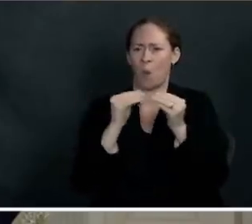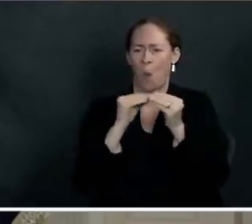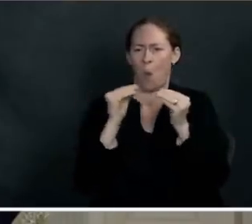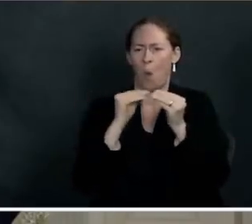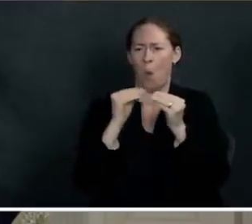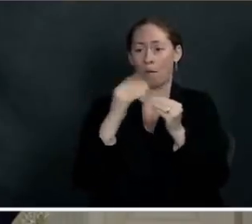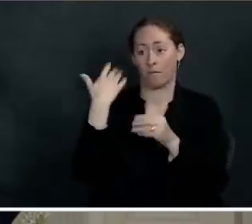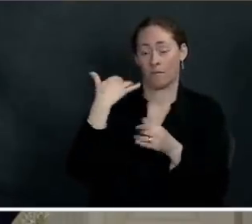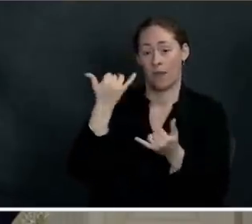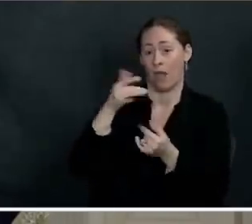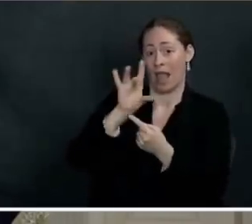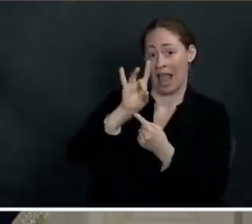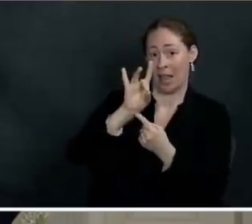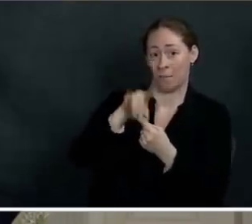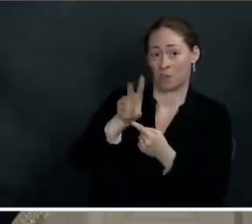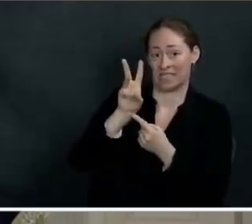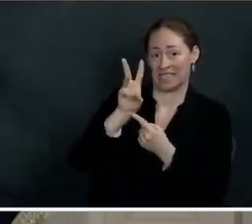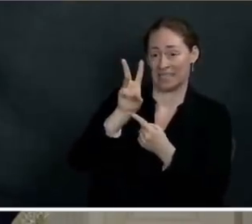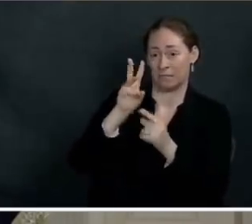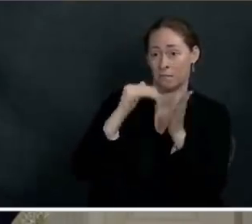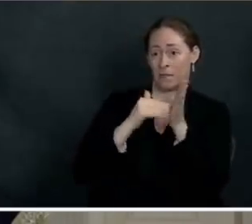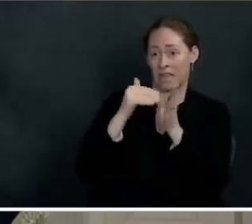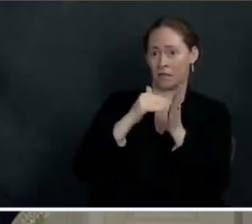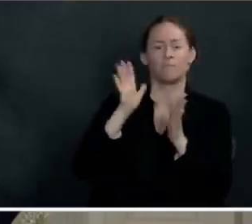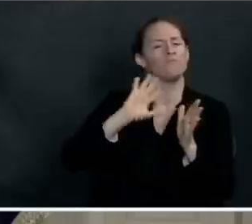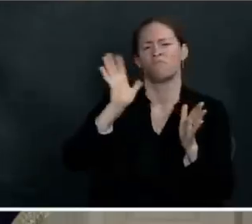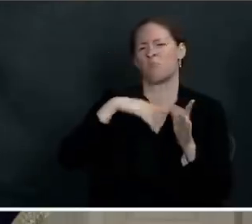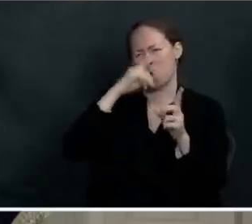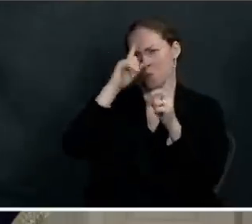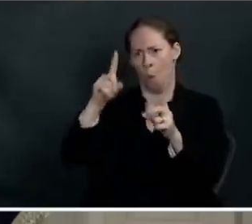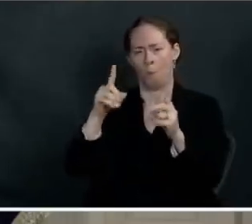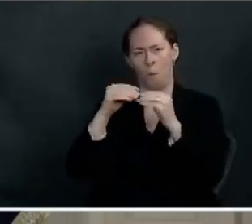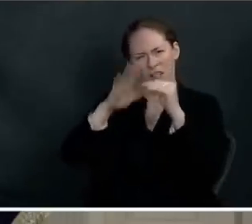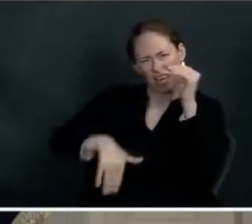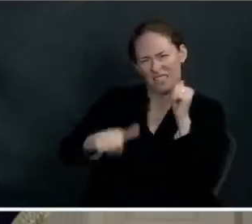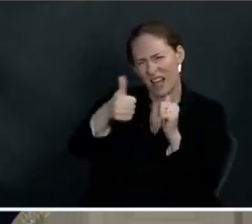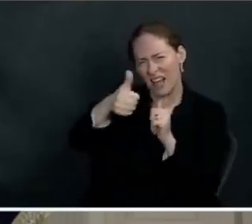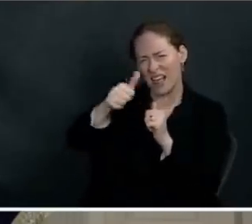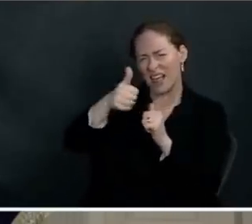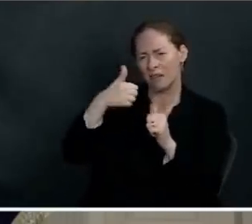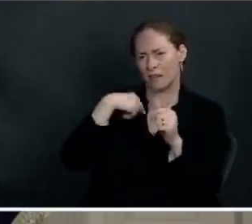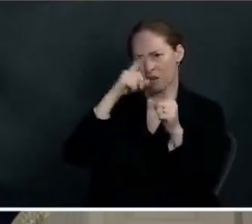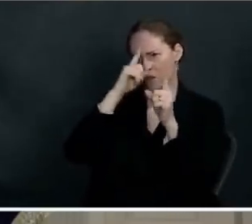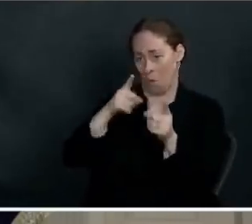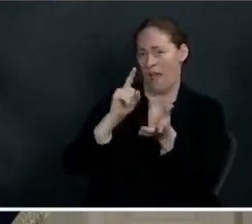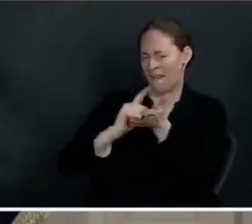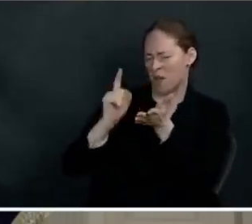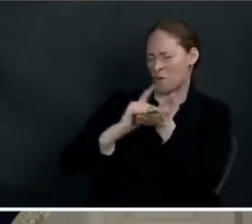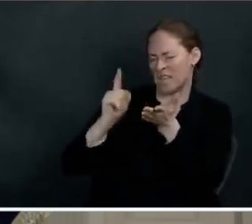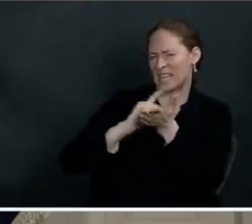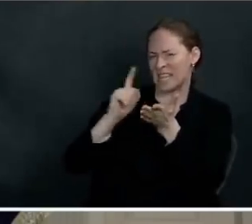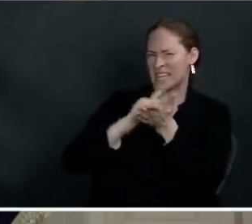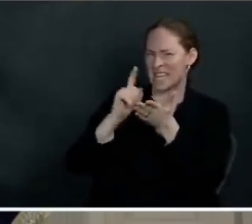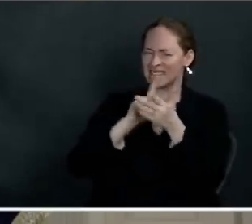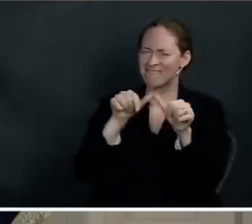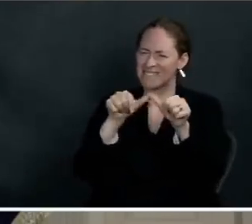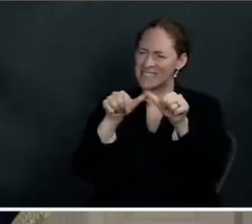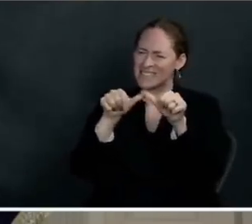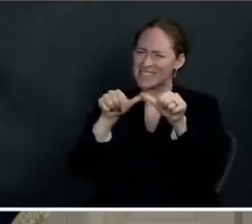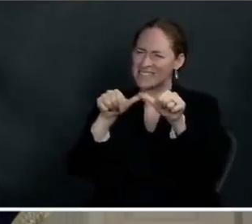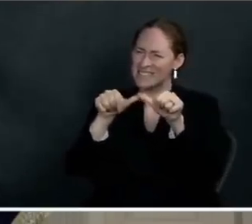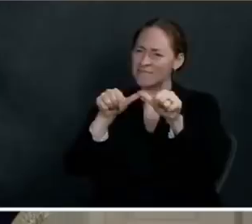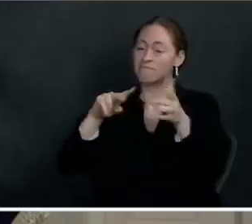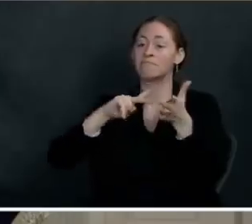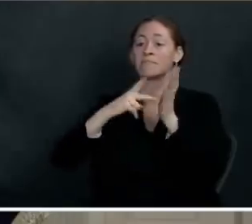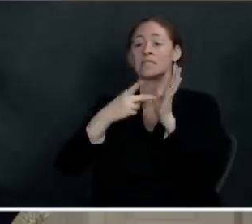million doses to a minimum of 10 million doses. Starting next week, that's an increase of 1.4 million doses